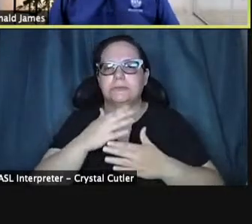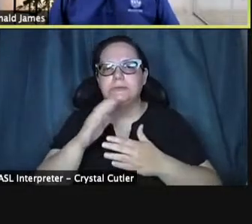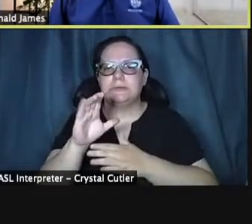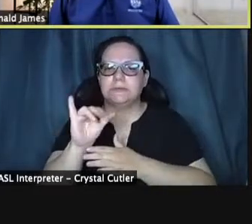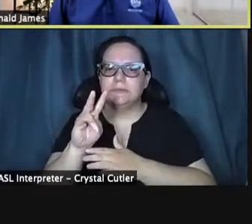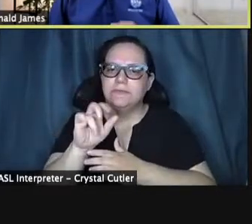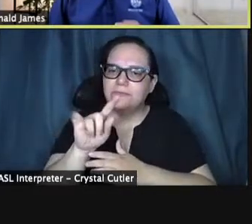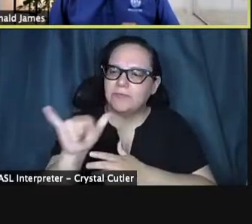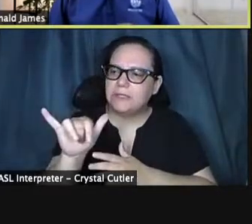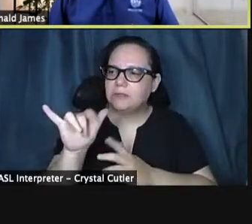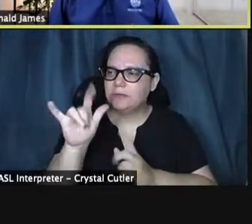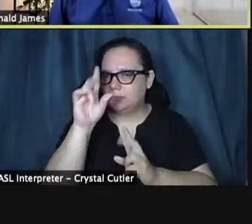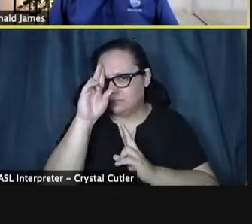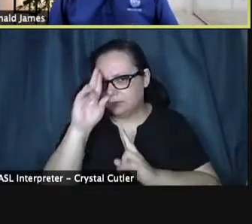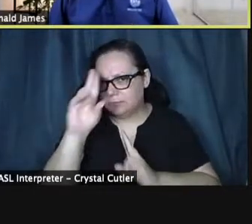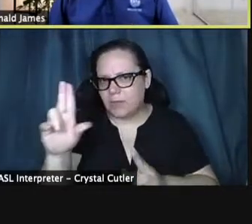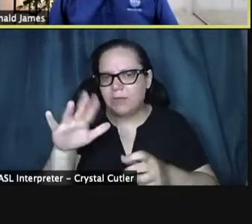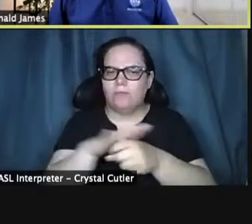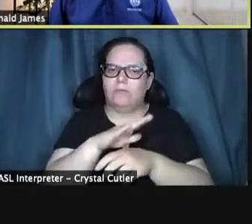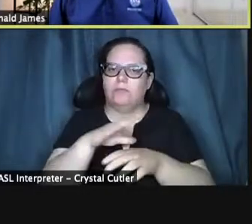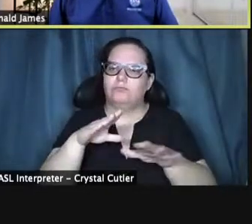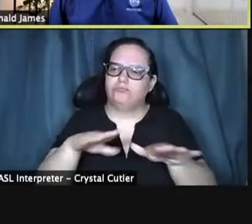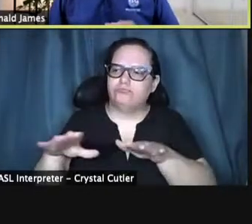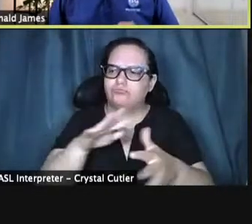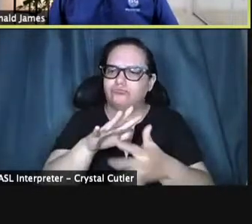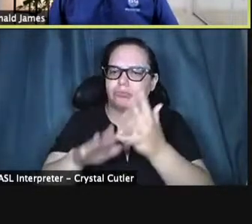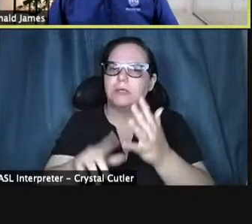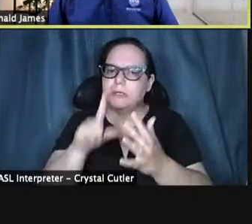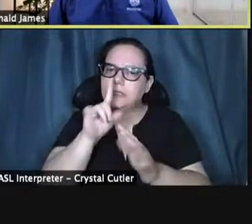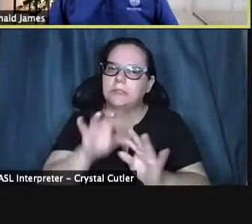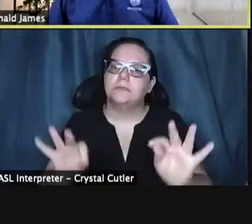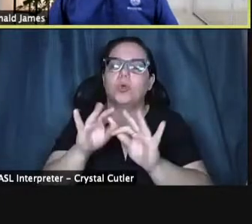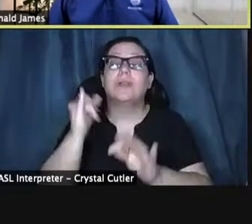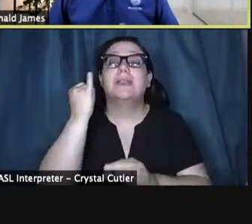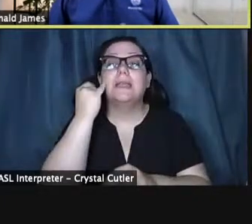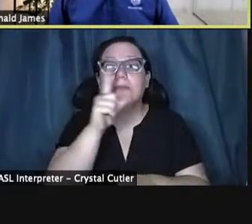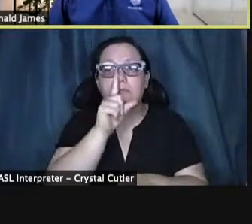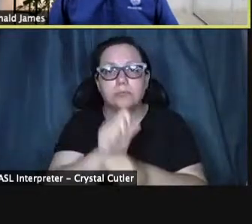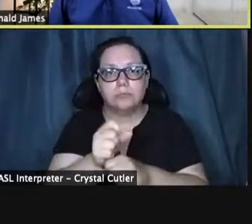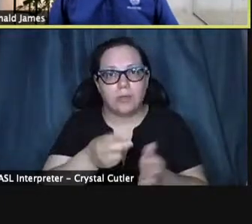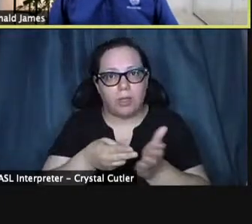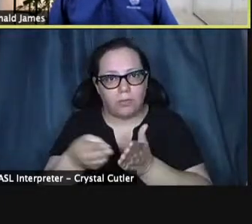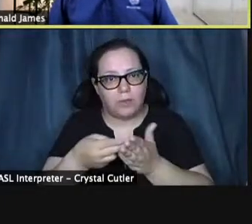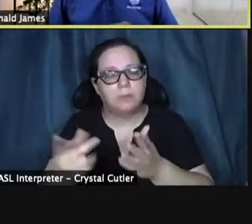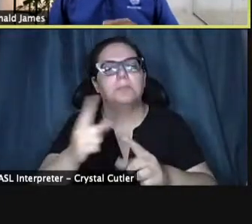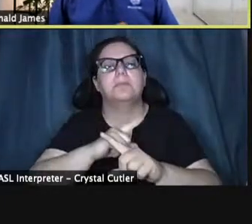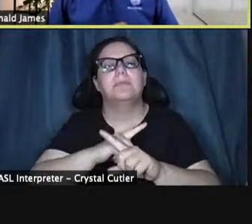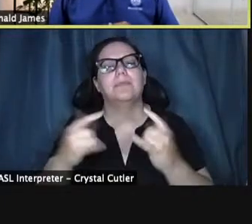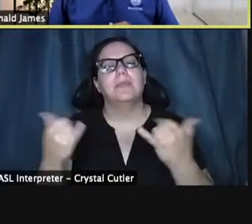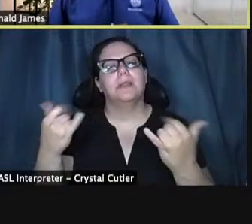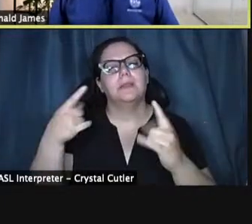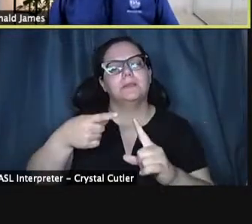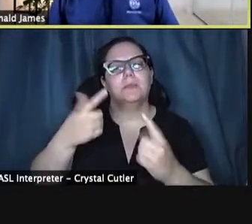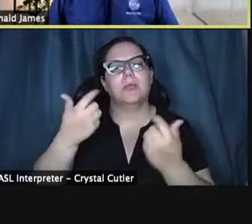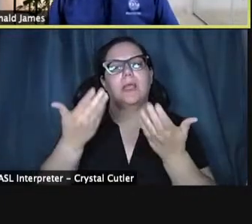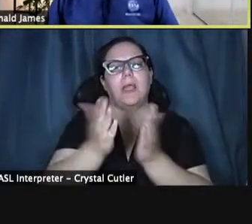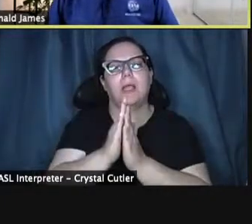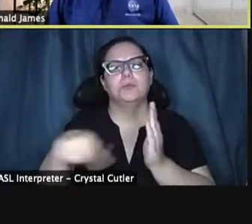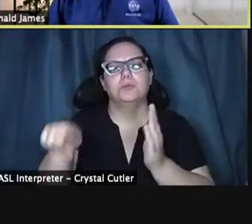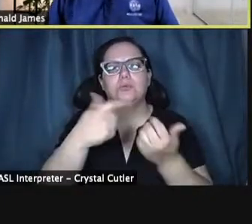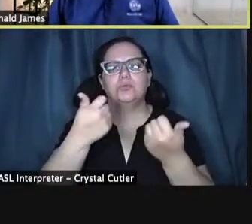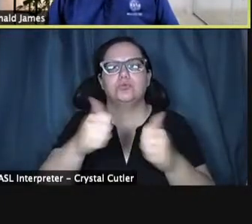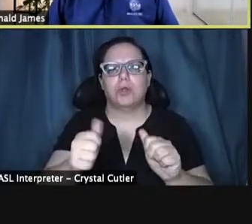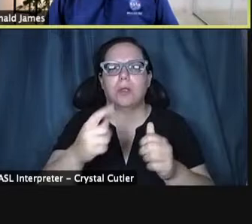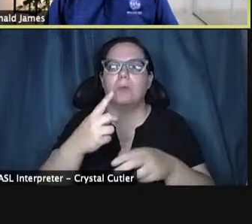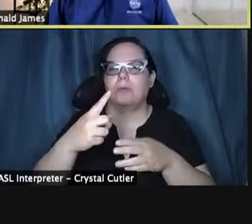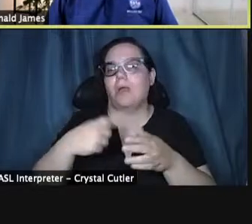is important if it is authentic. At this point, I'm going to ask you to try on what I call a pink suit. It happens to be